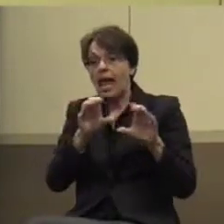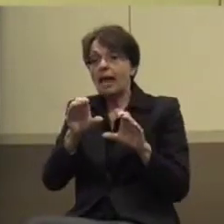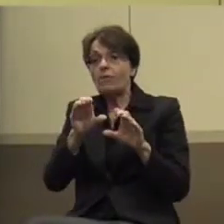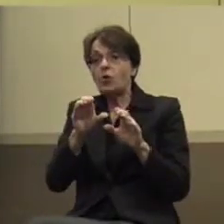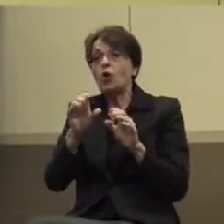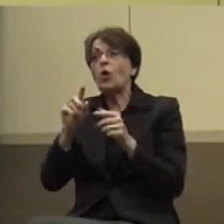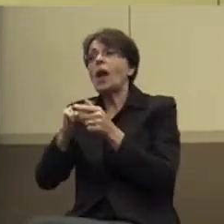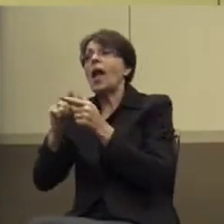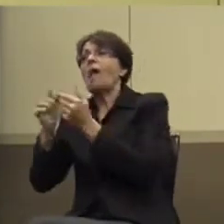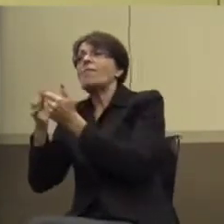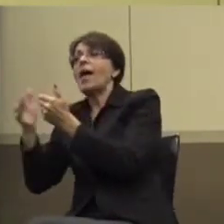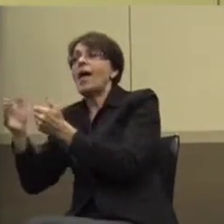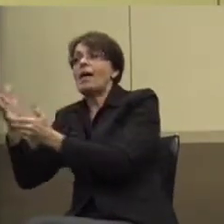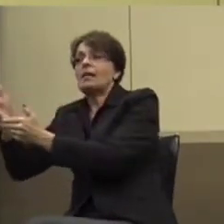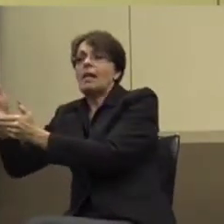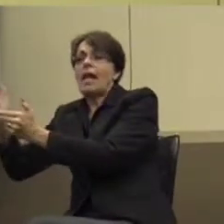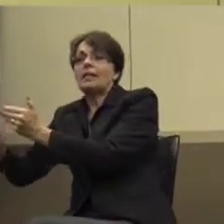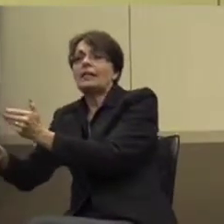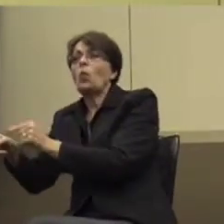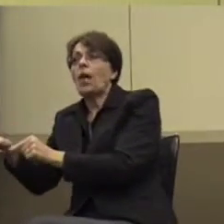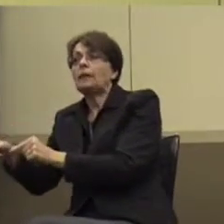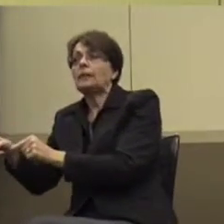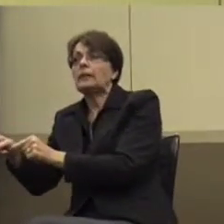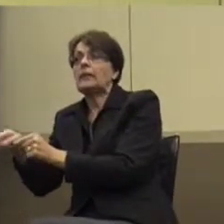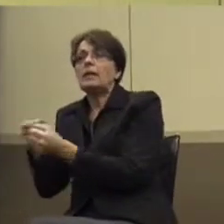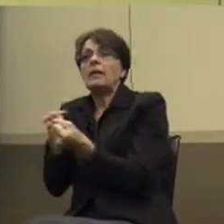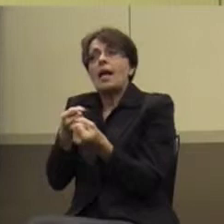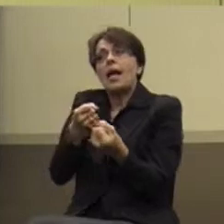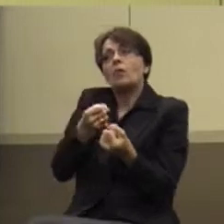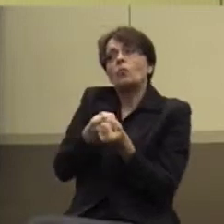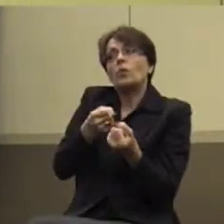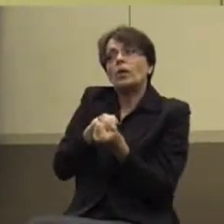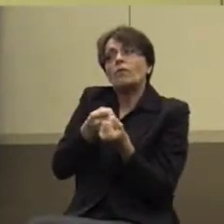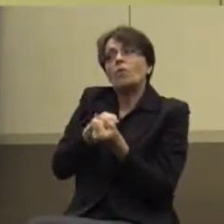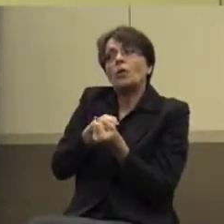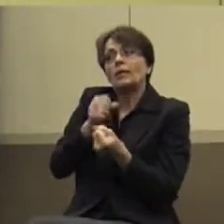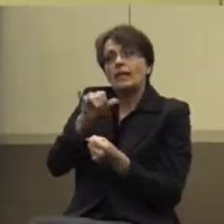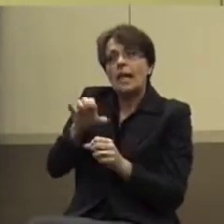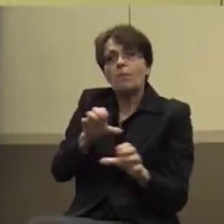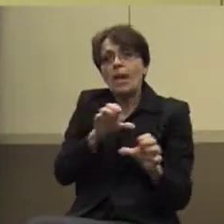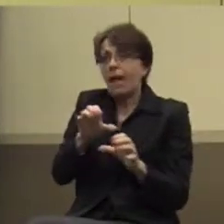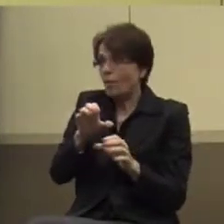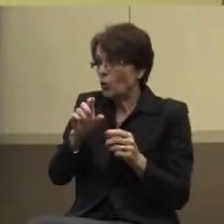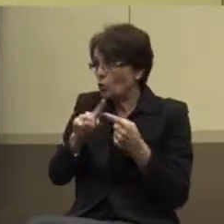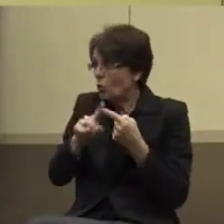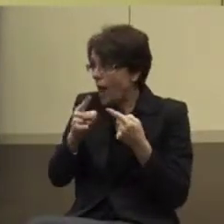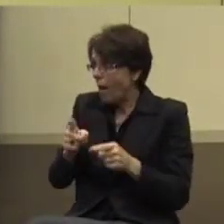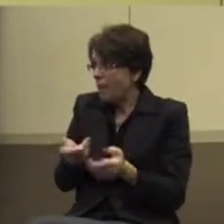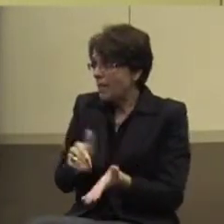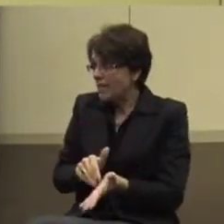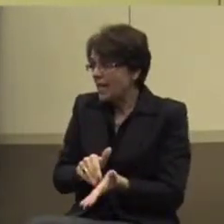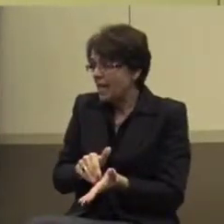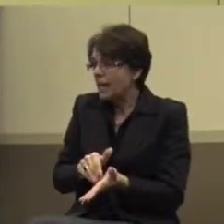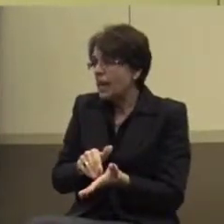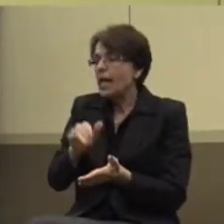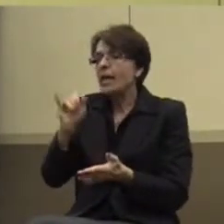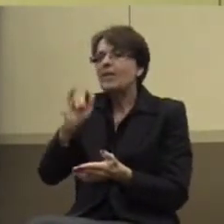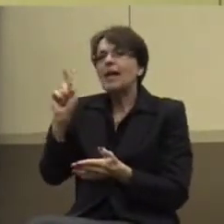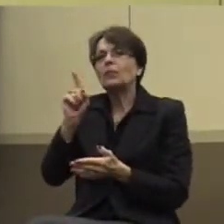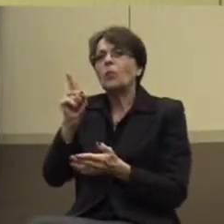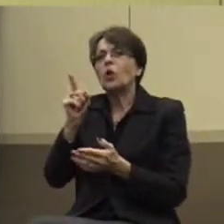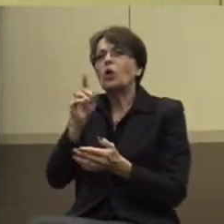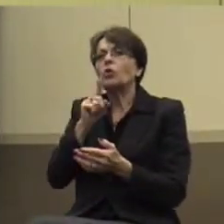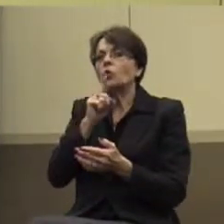is really important. Is that reinforcing, is that reinforcing the behavior to happen again, right? So that's where you're getting at, like